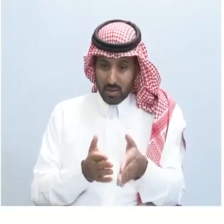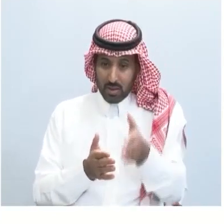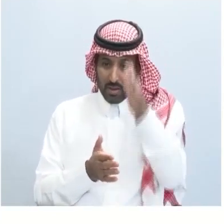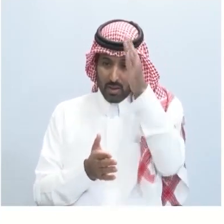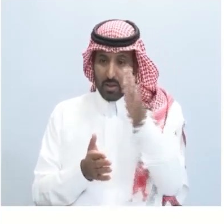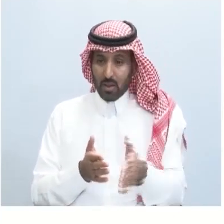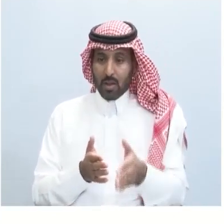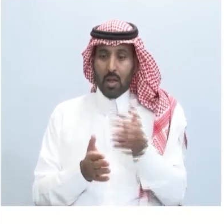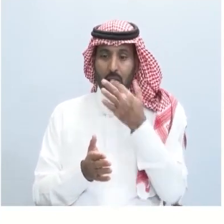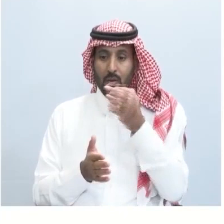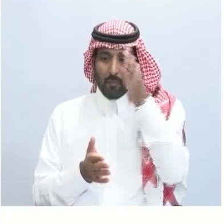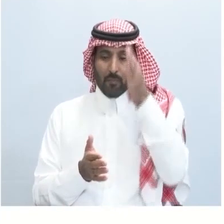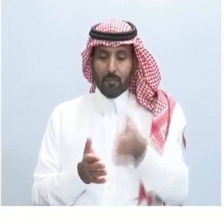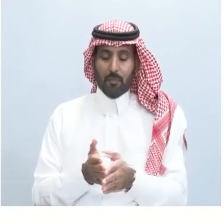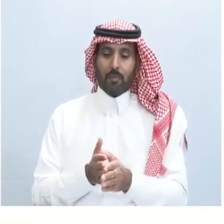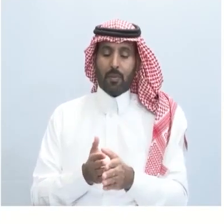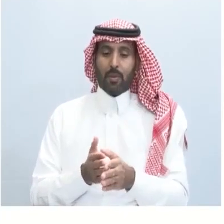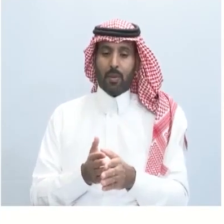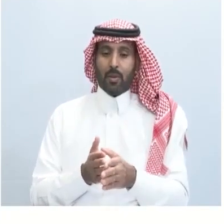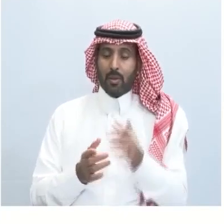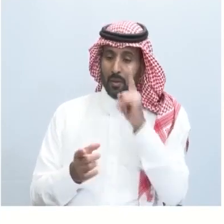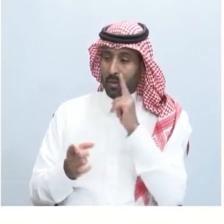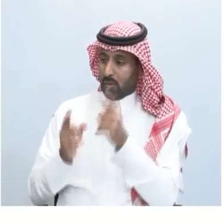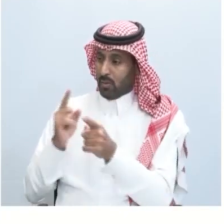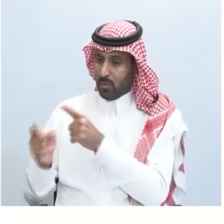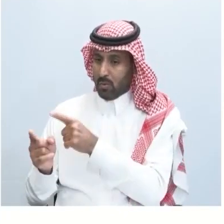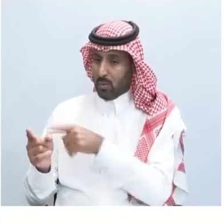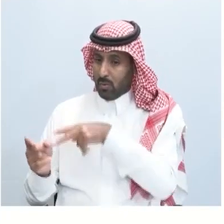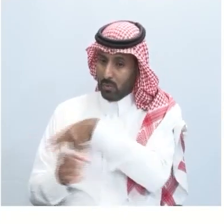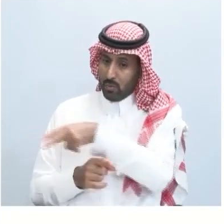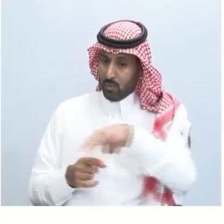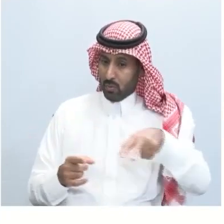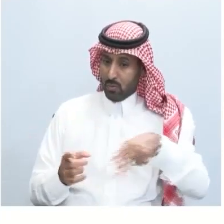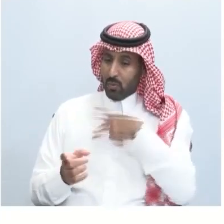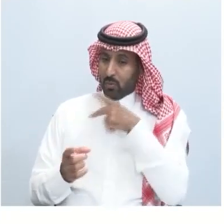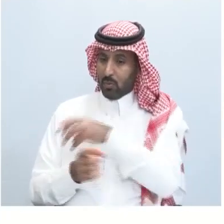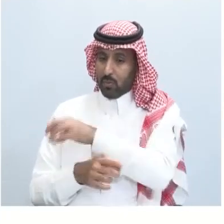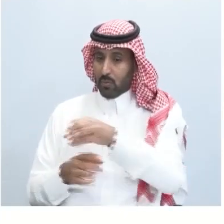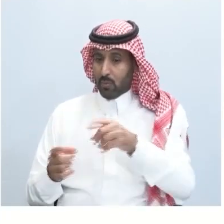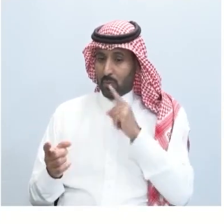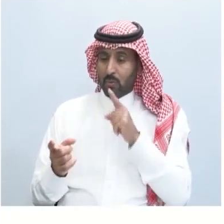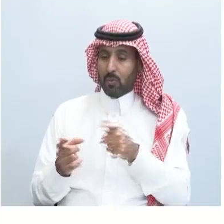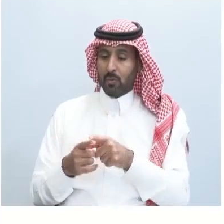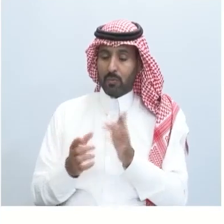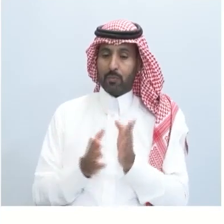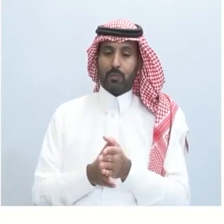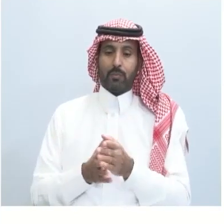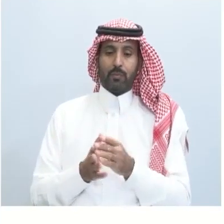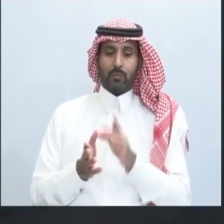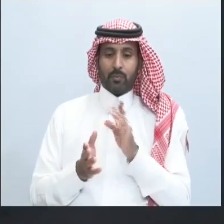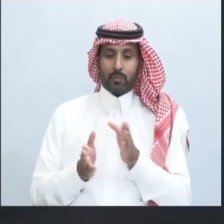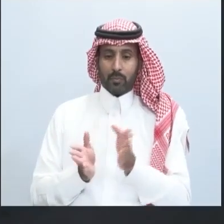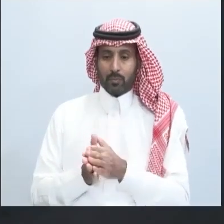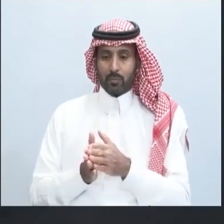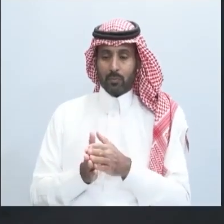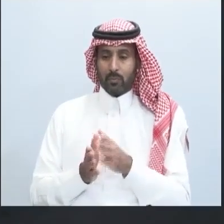is, yes, the neutral zone. The neutral zone. So it's not your place